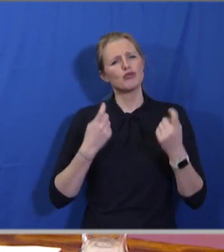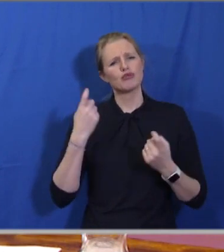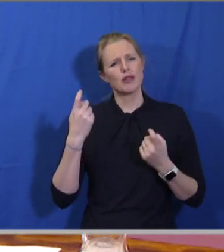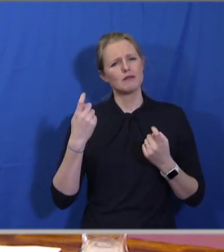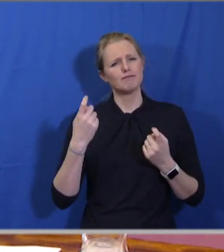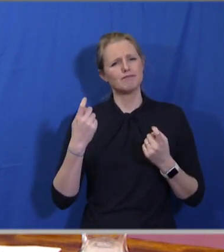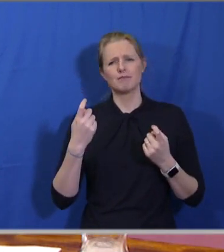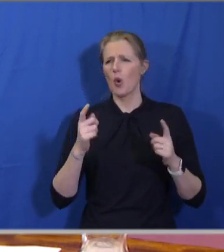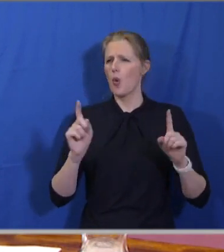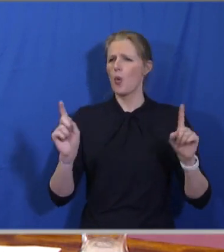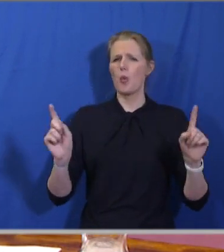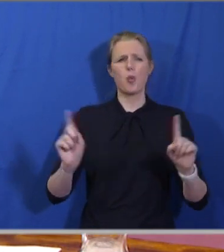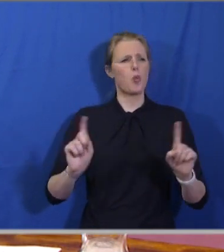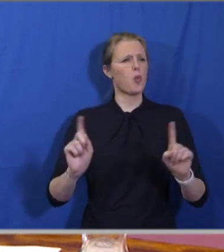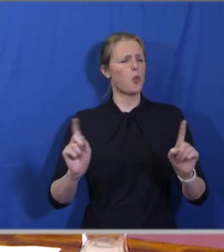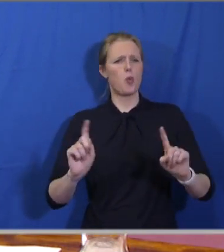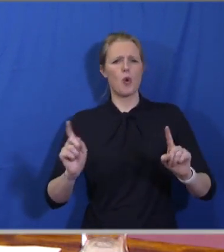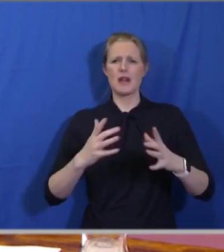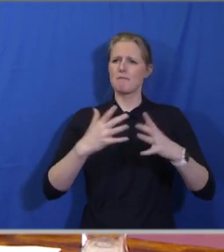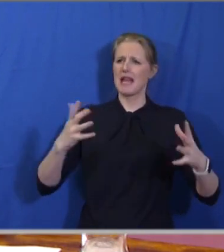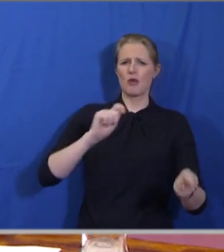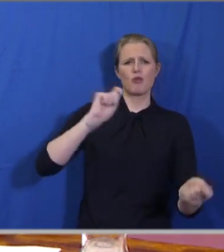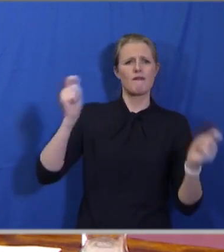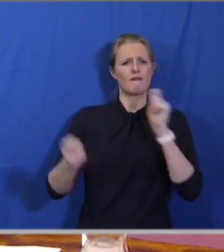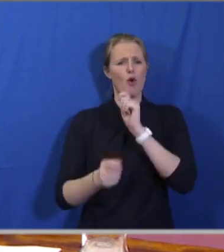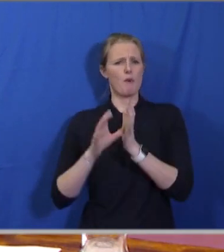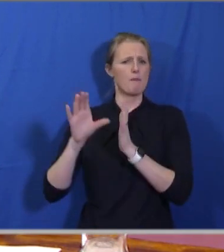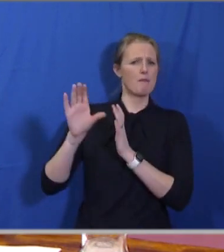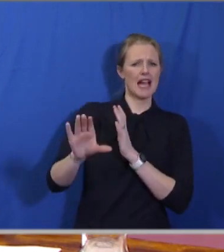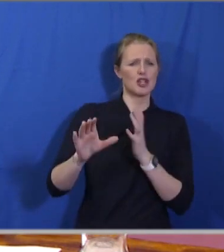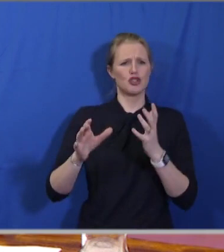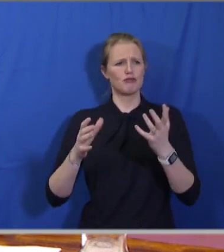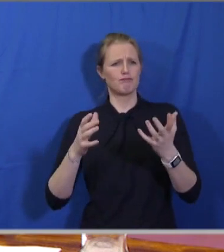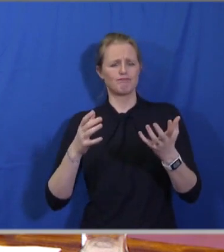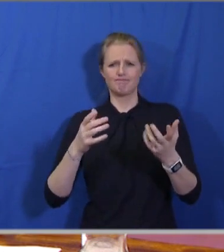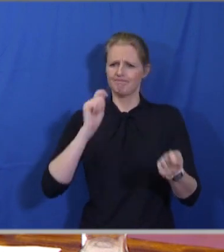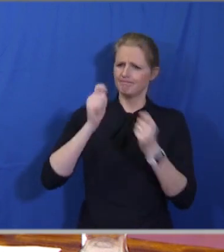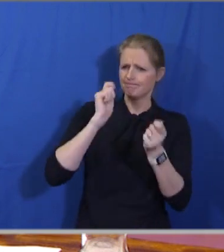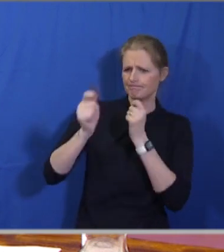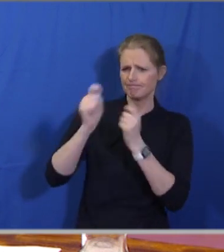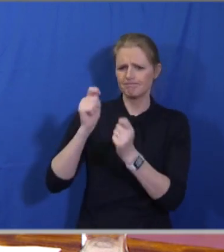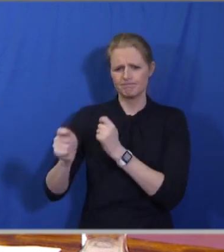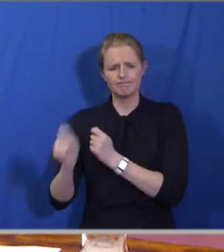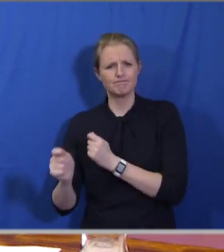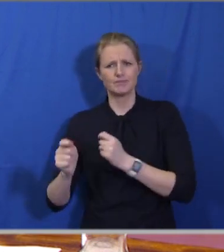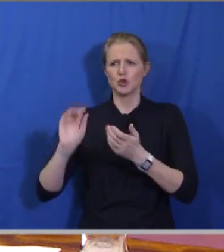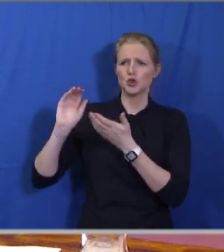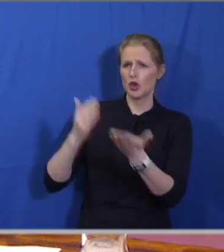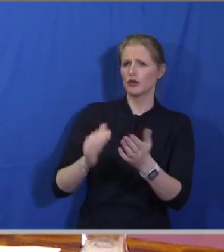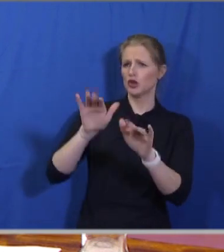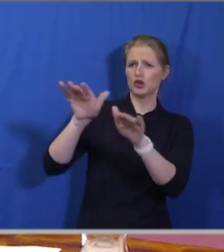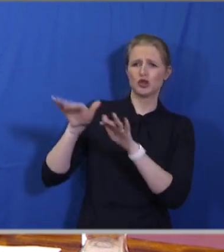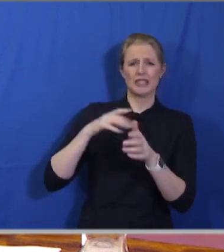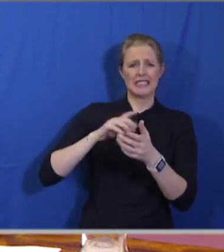what big reform packages is the department thinking of to look at the services that are in place to support